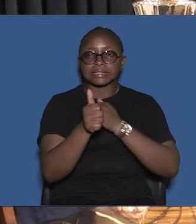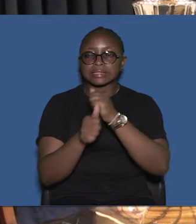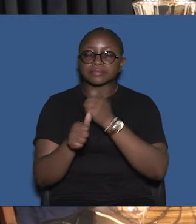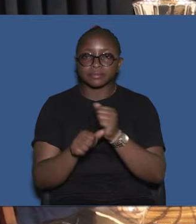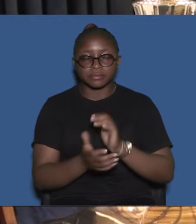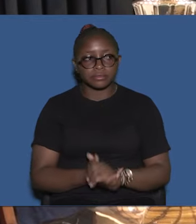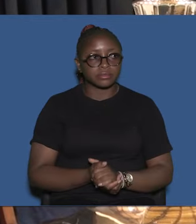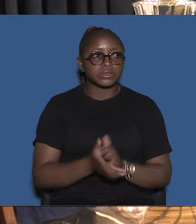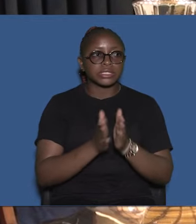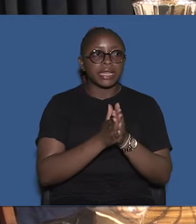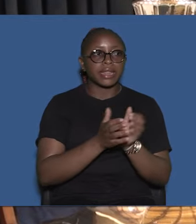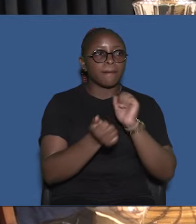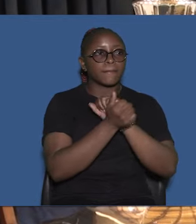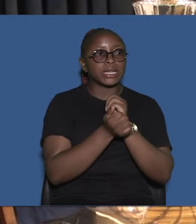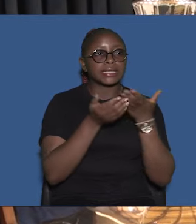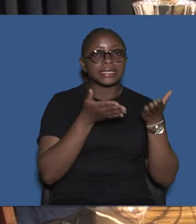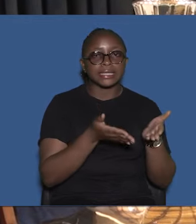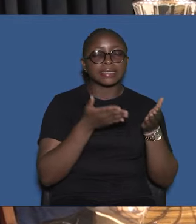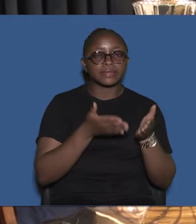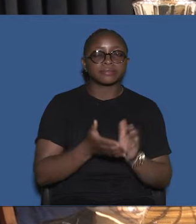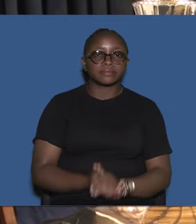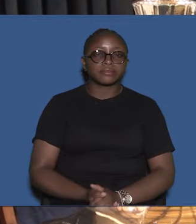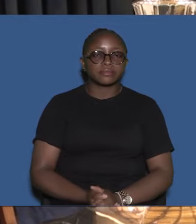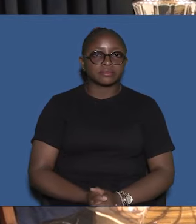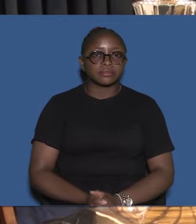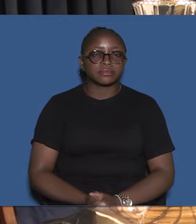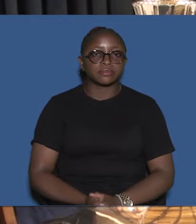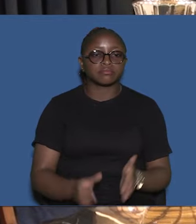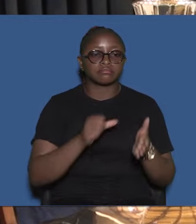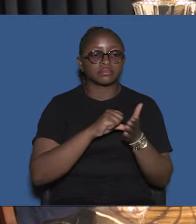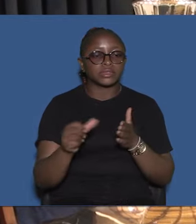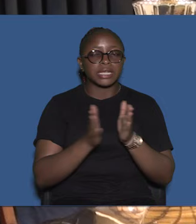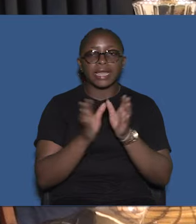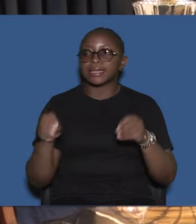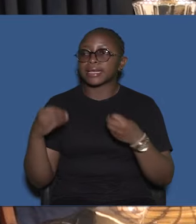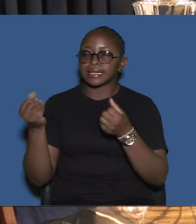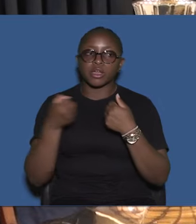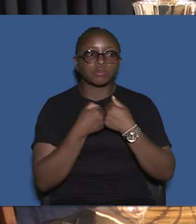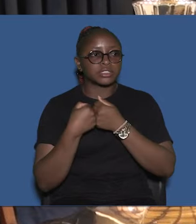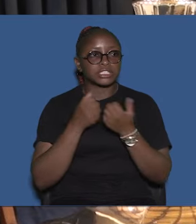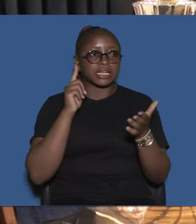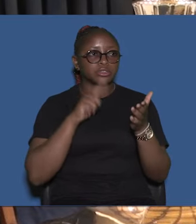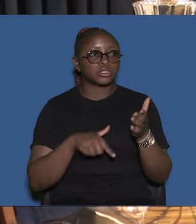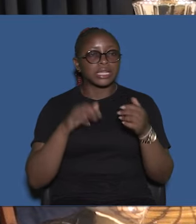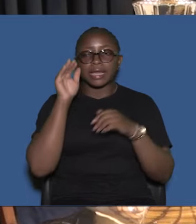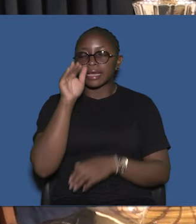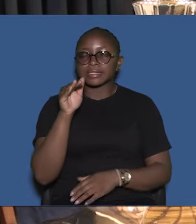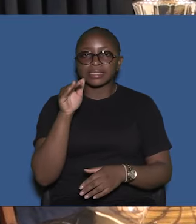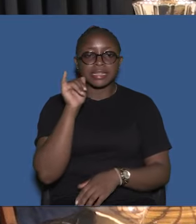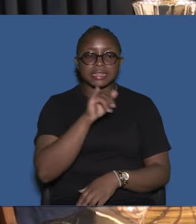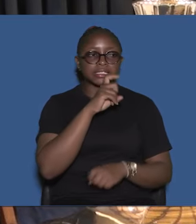here wants them, you know, he's challenging them by asking them that question. He's